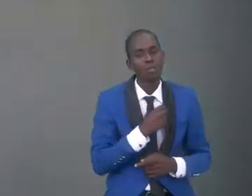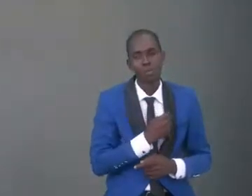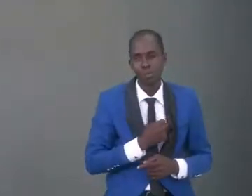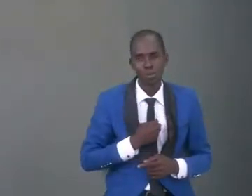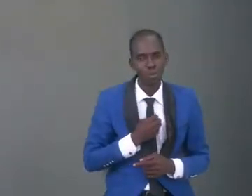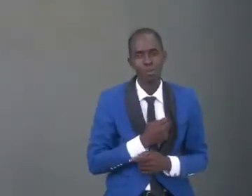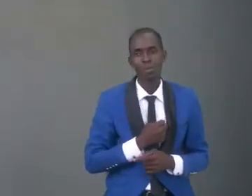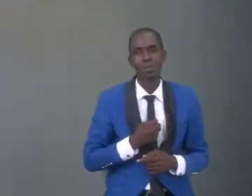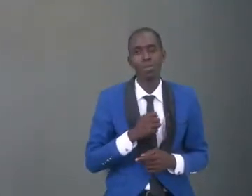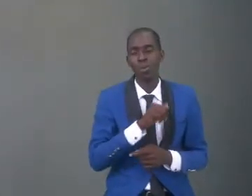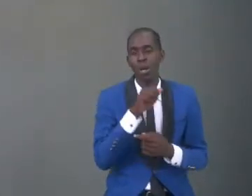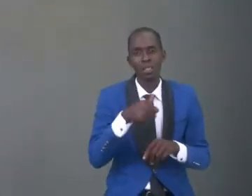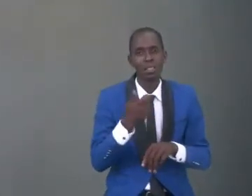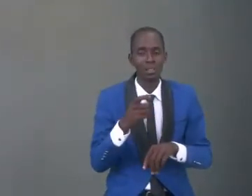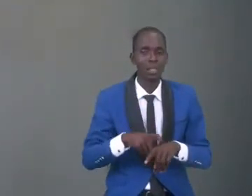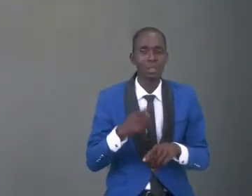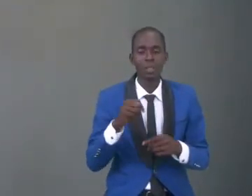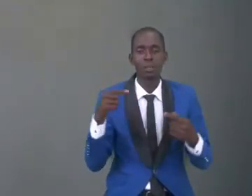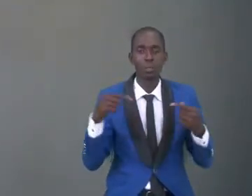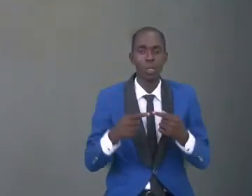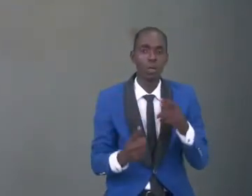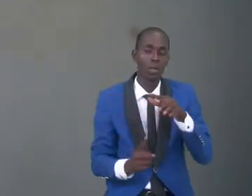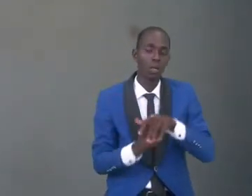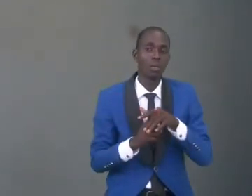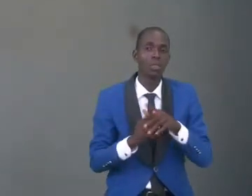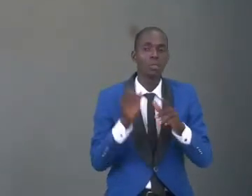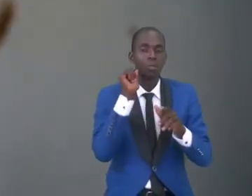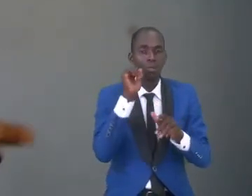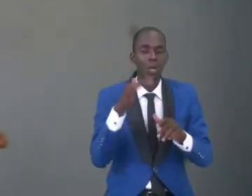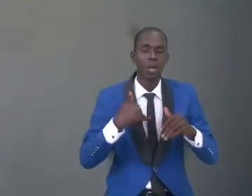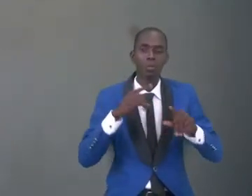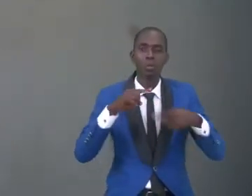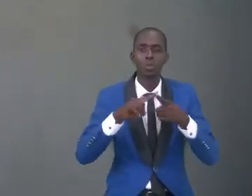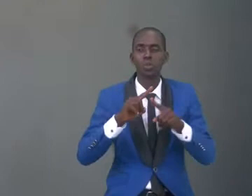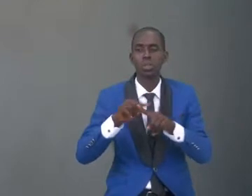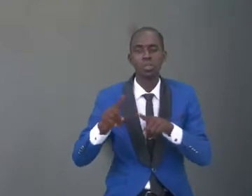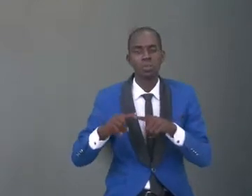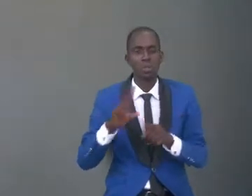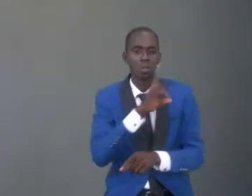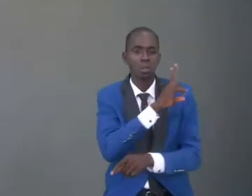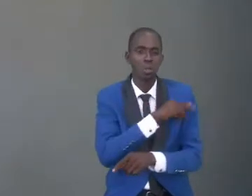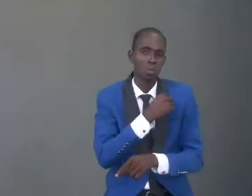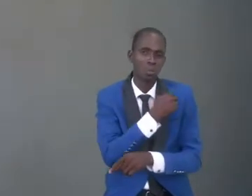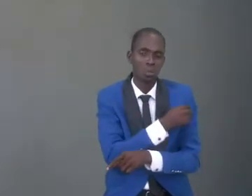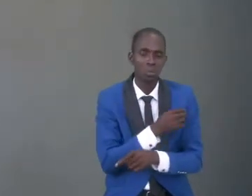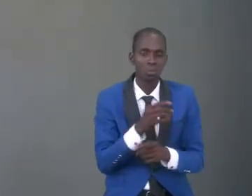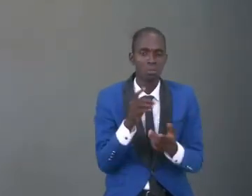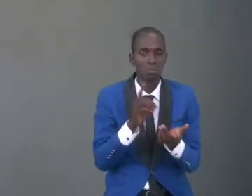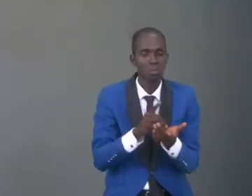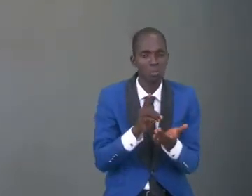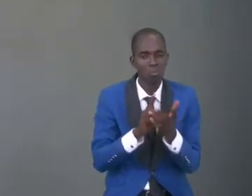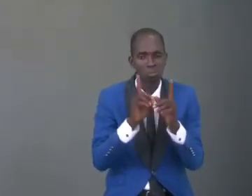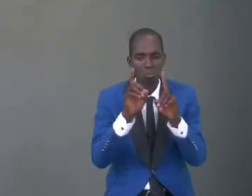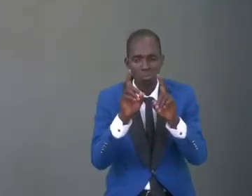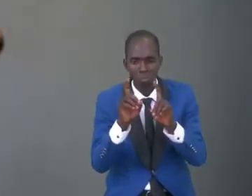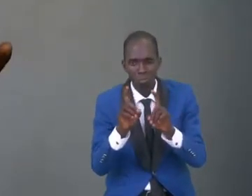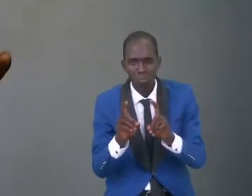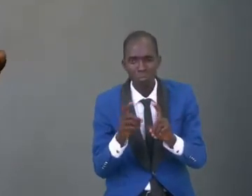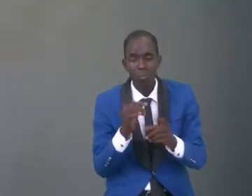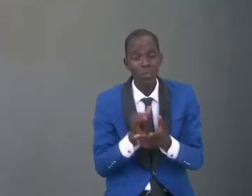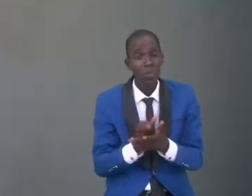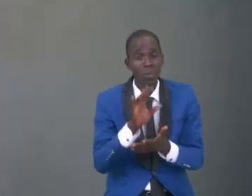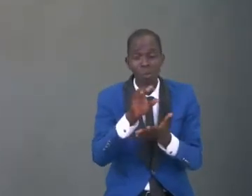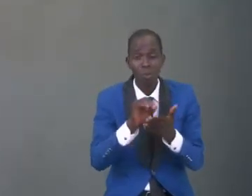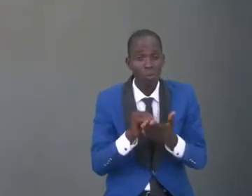to many hospitals. But doctor, when they examined me, they say, my own